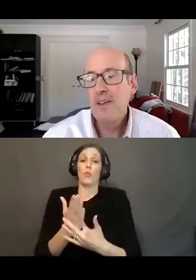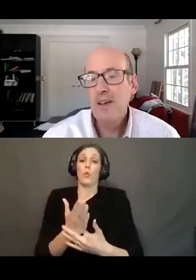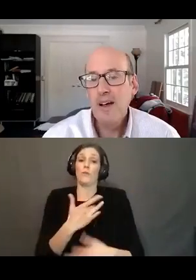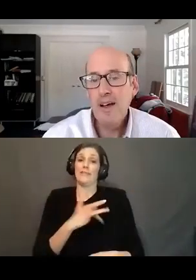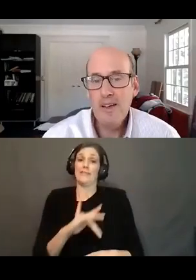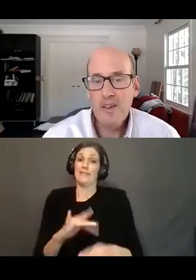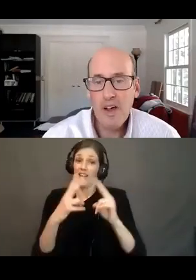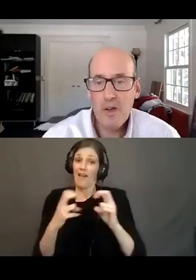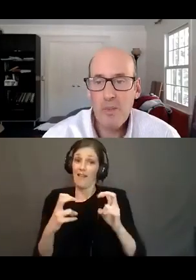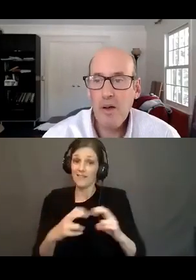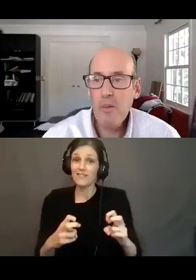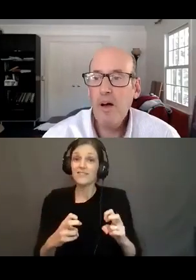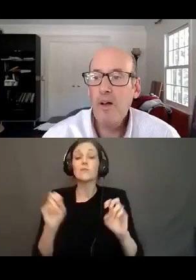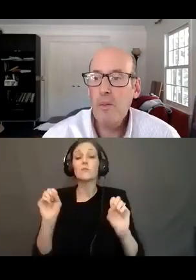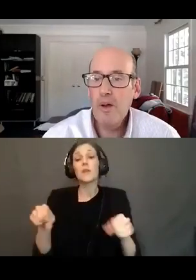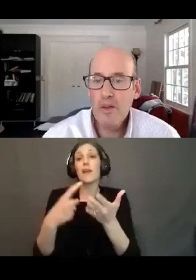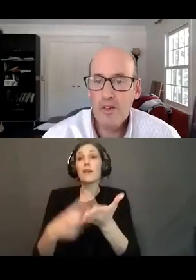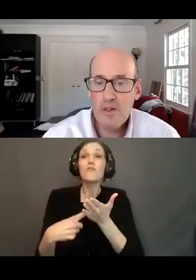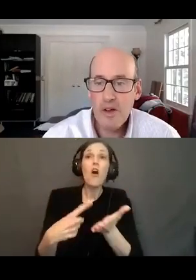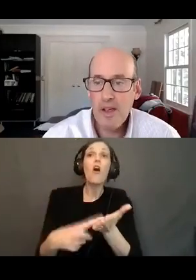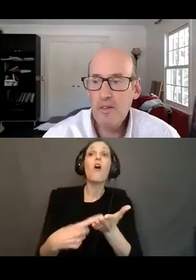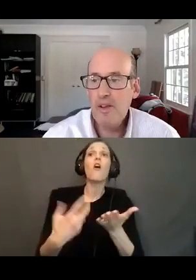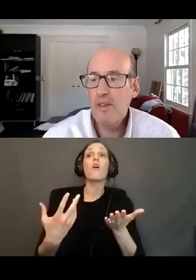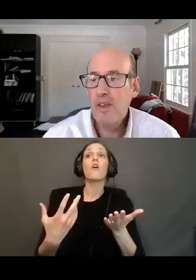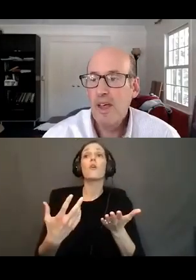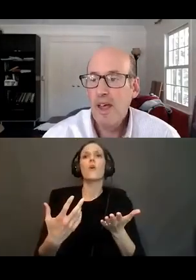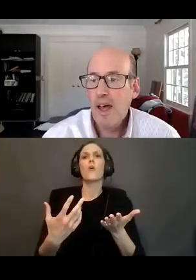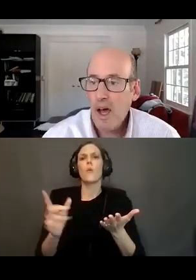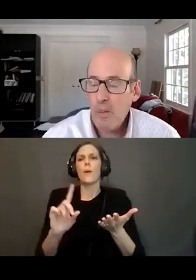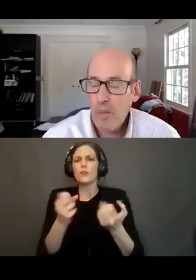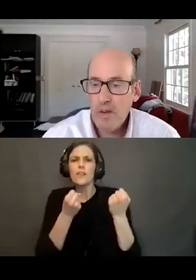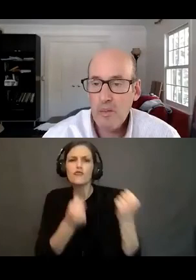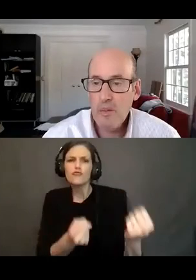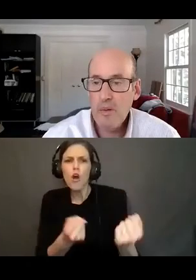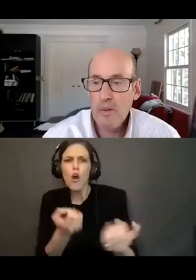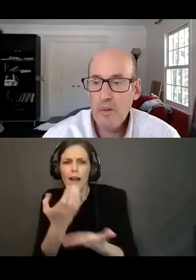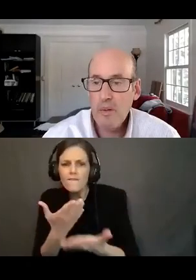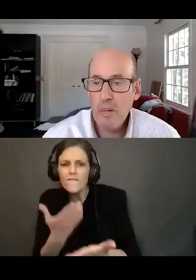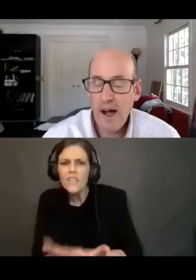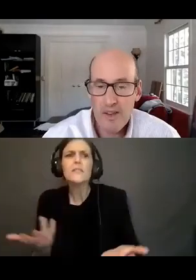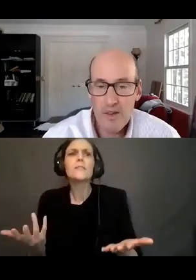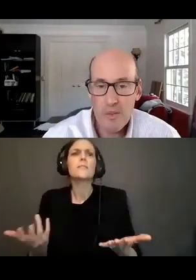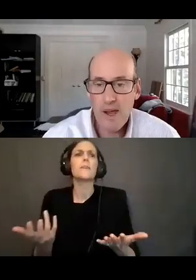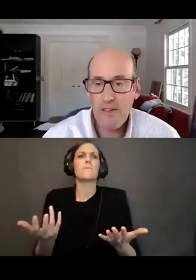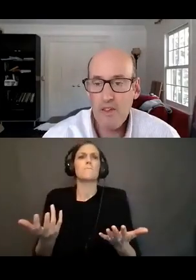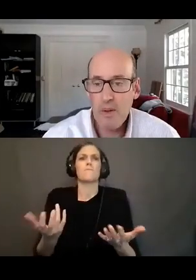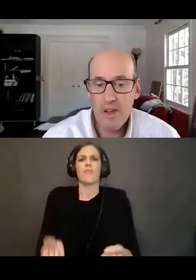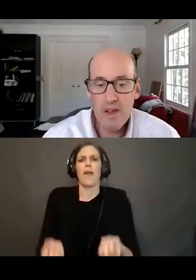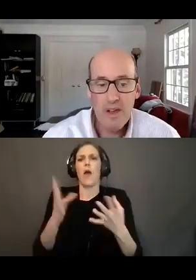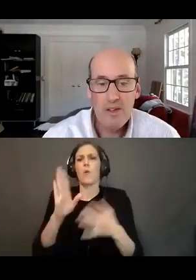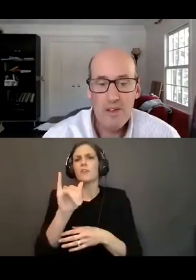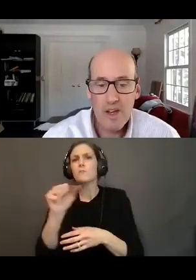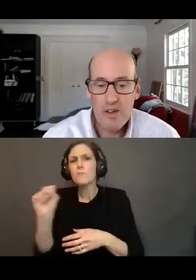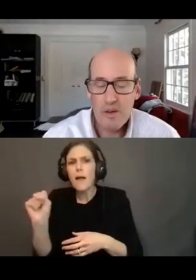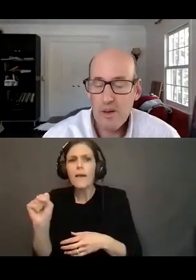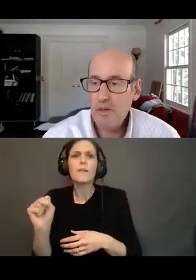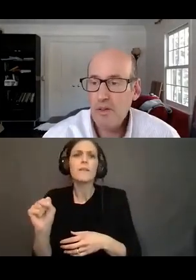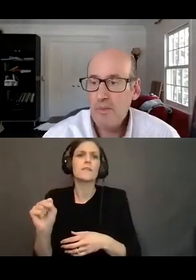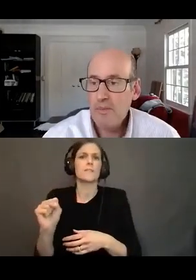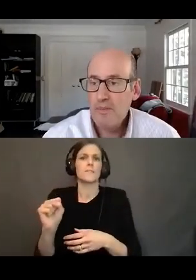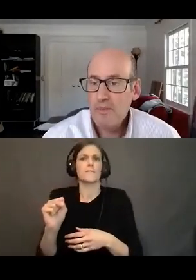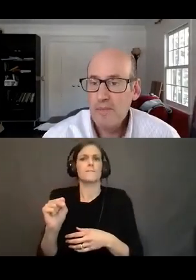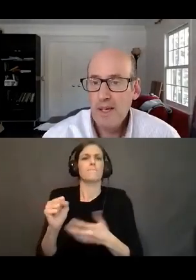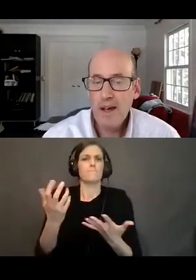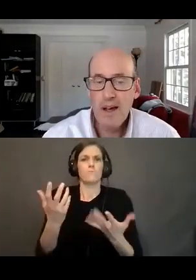analysis and talk about, well, where there's strong evidence, how much bias would there have to be to change your